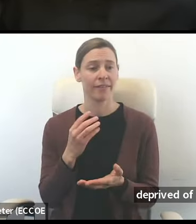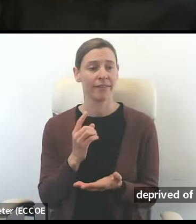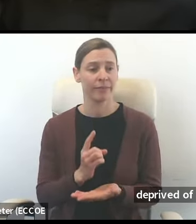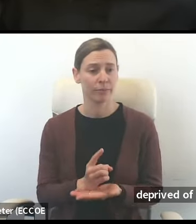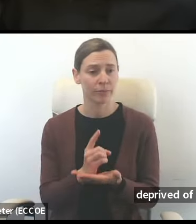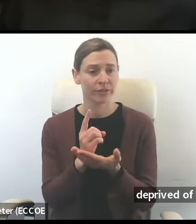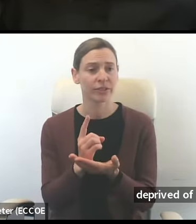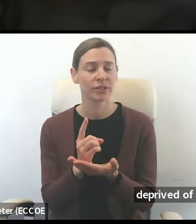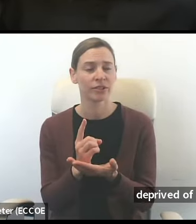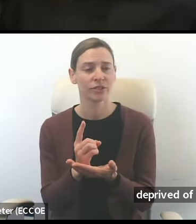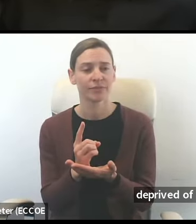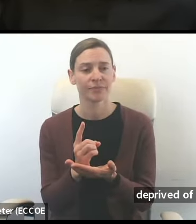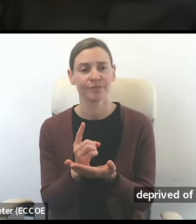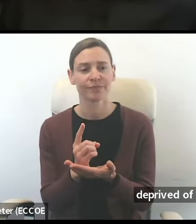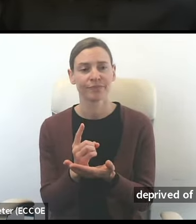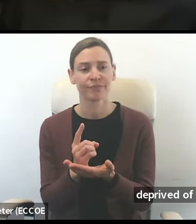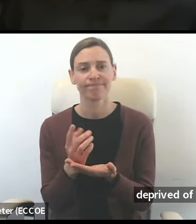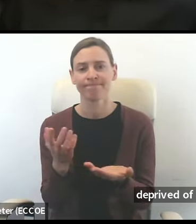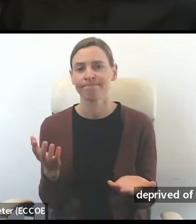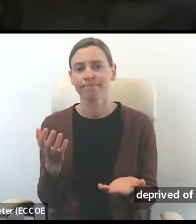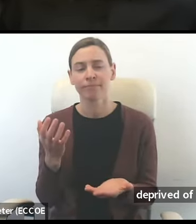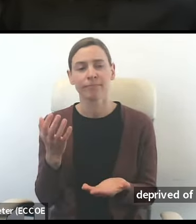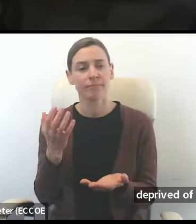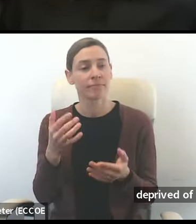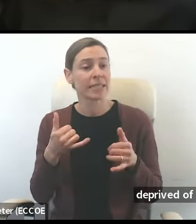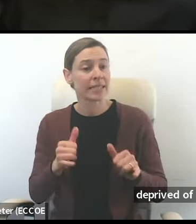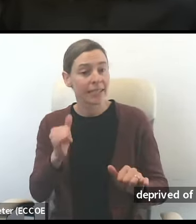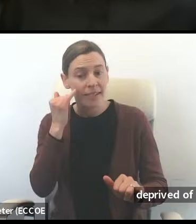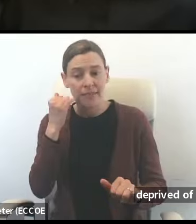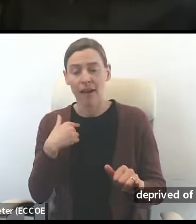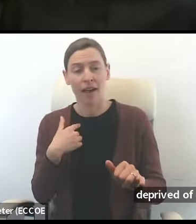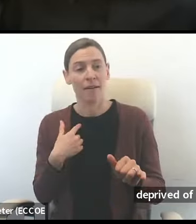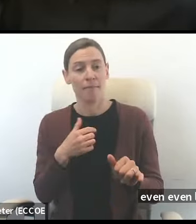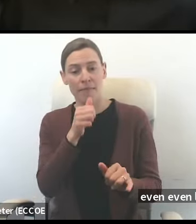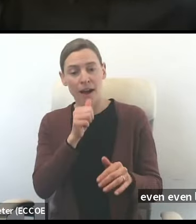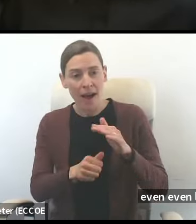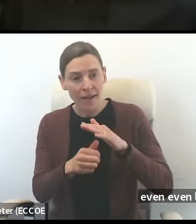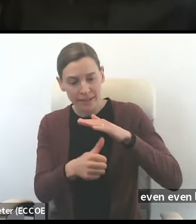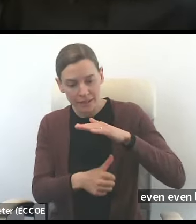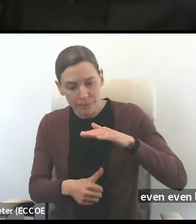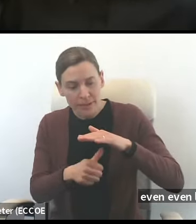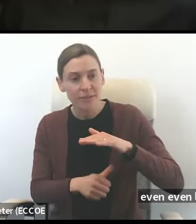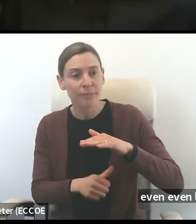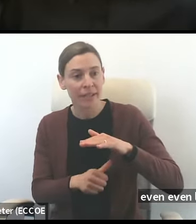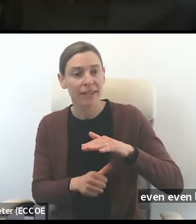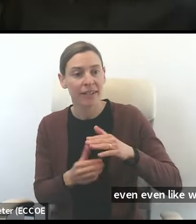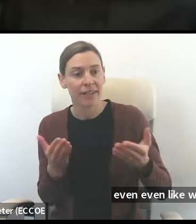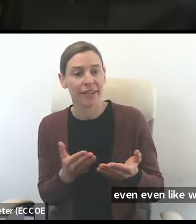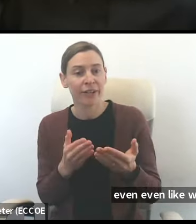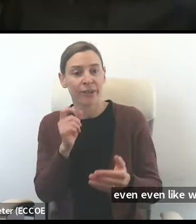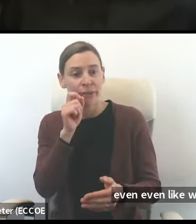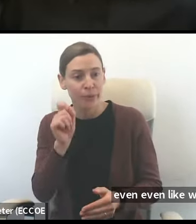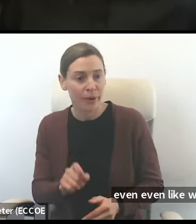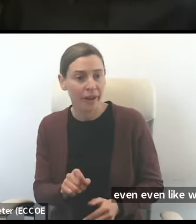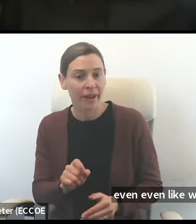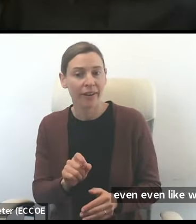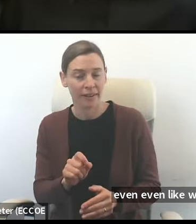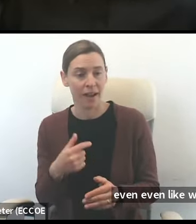like when I'm in basement shelter in Kharkiv, but I'm alive.